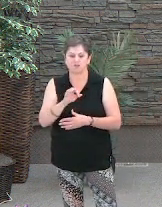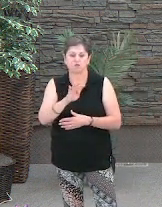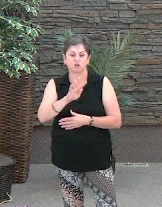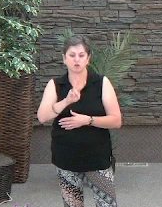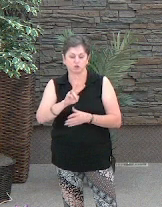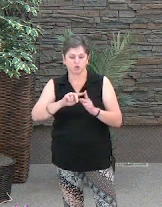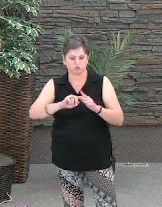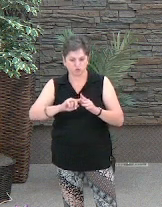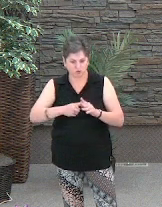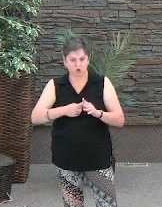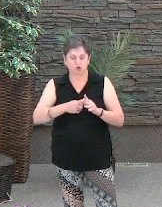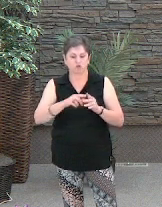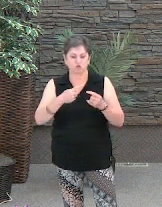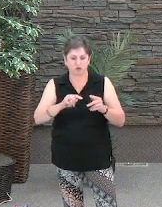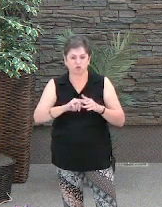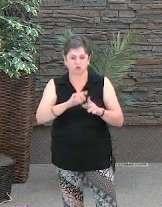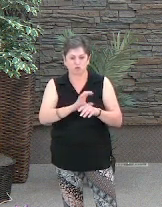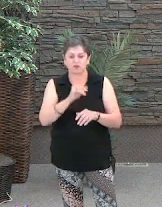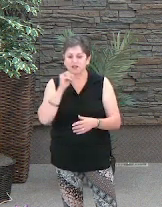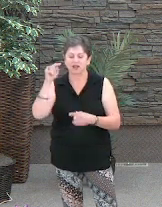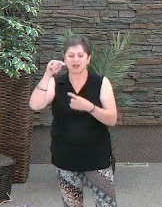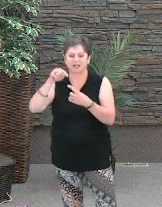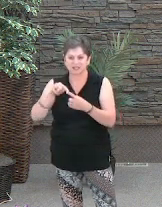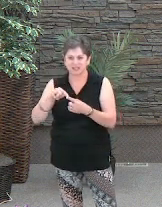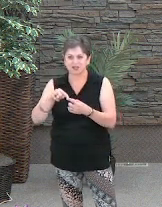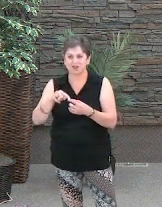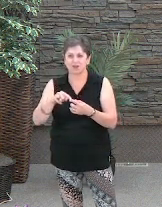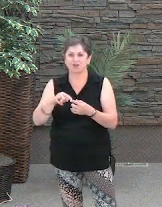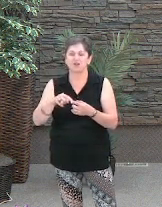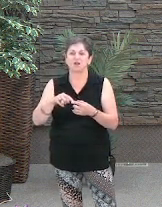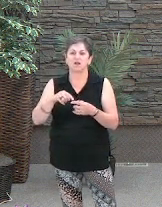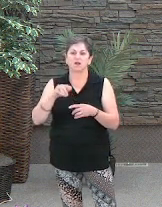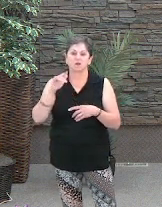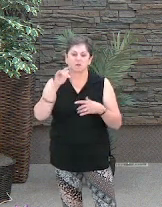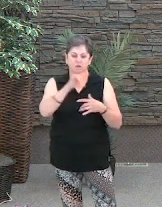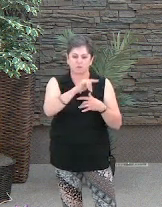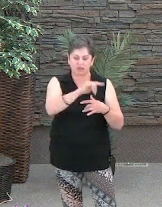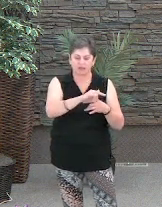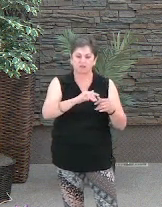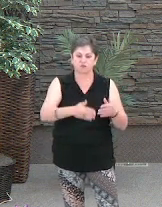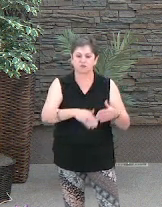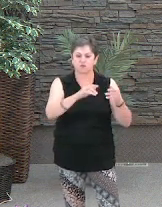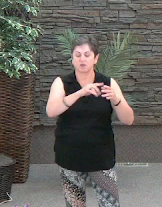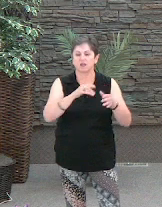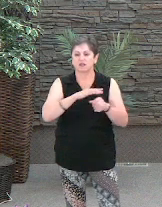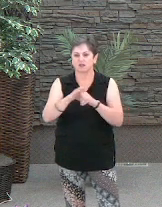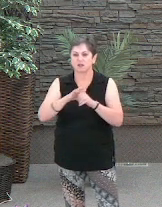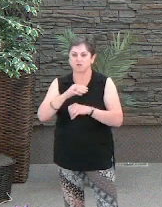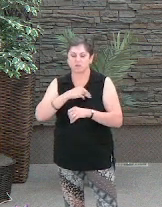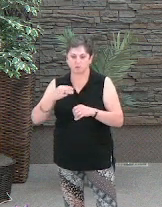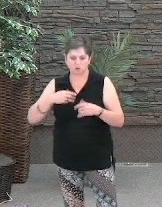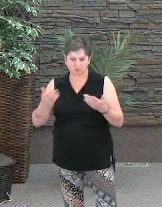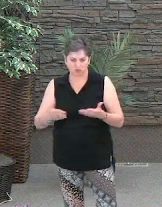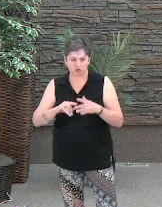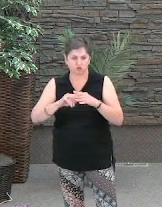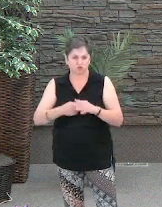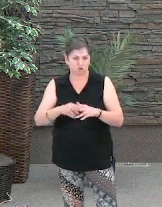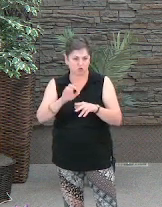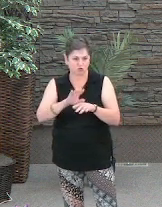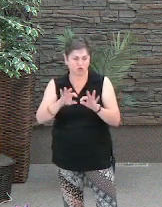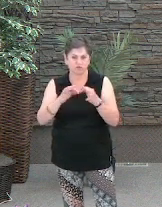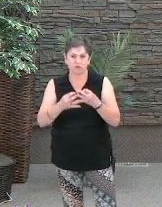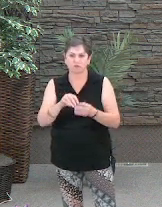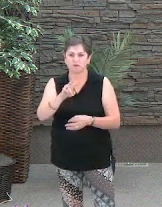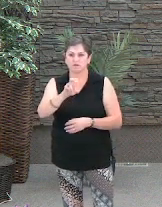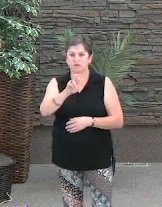trying to start the church. But it wasn't until East Base was up and running that there were enough members here to start a church. And